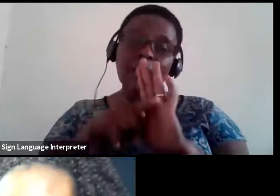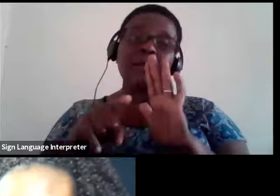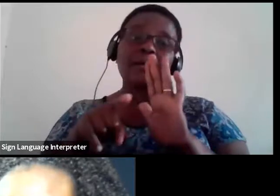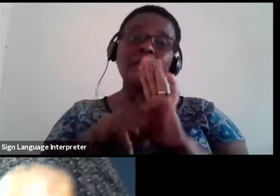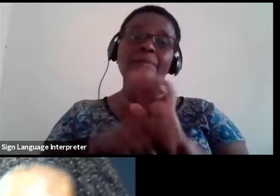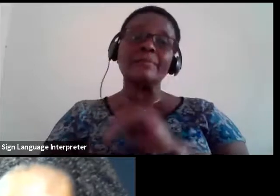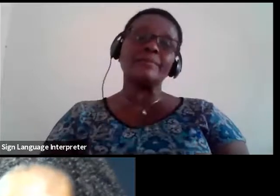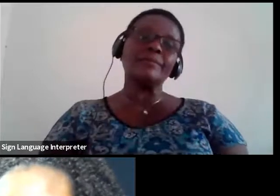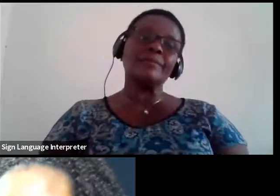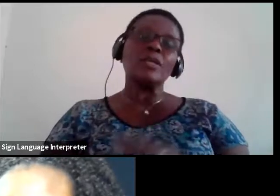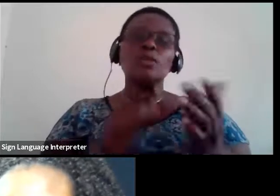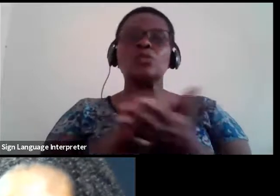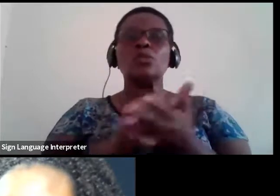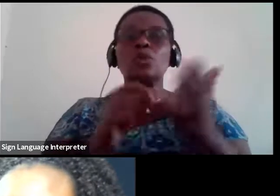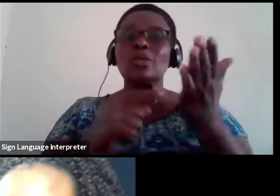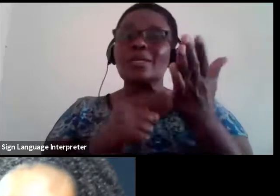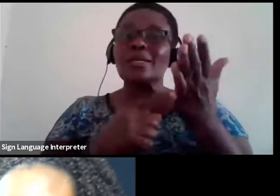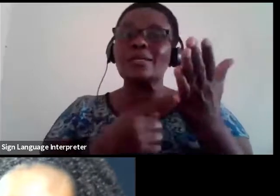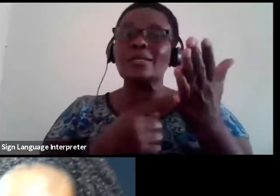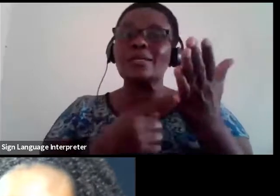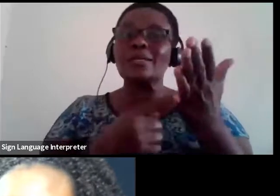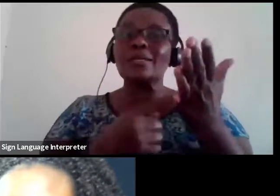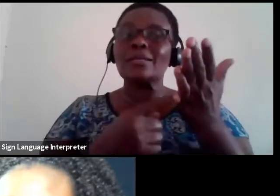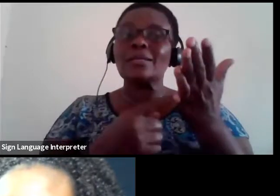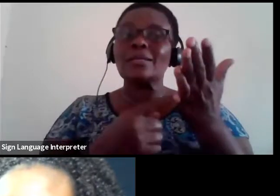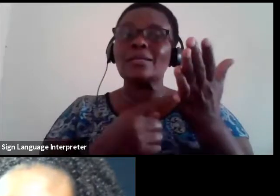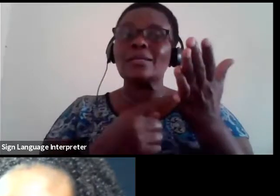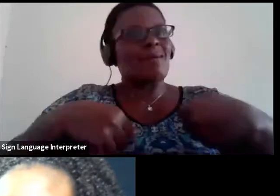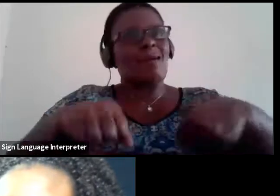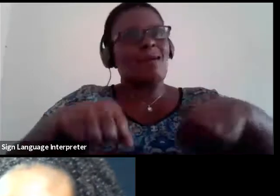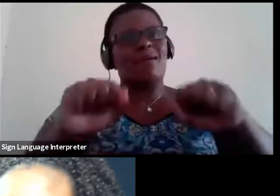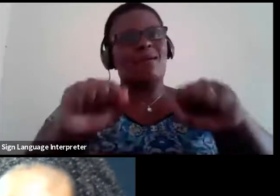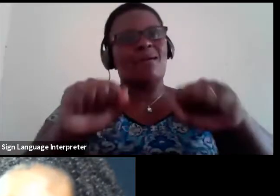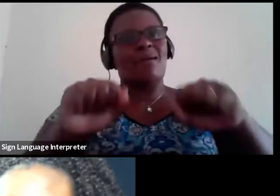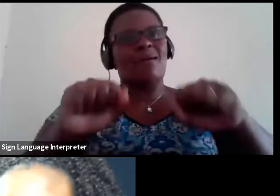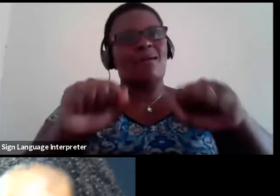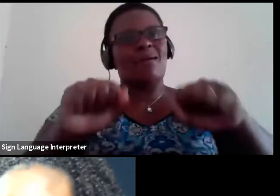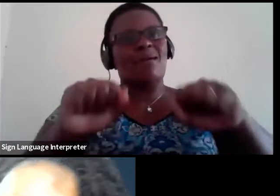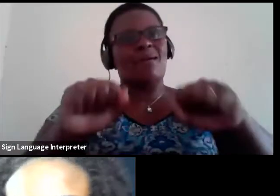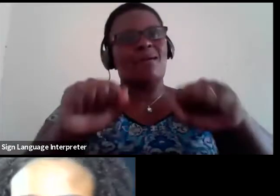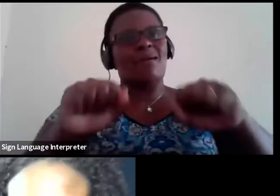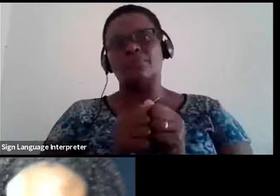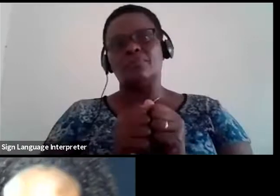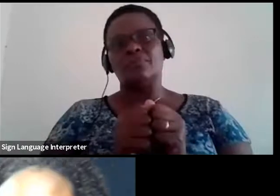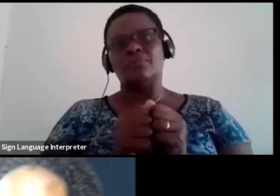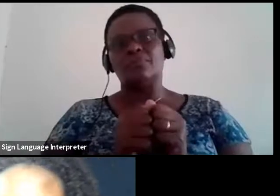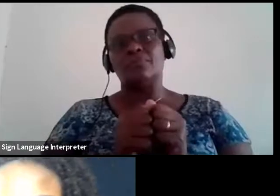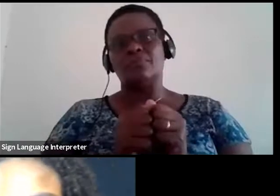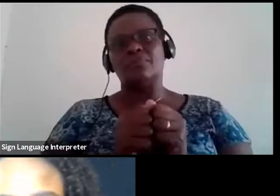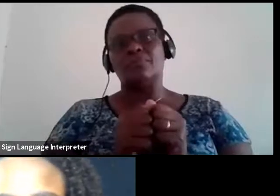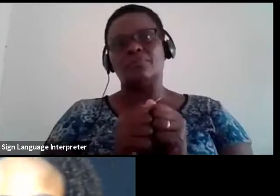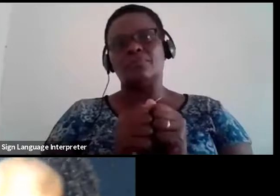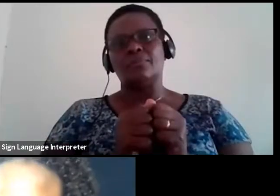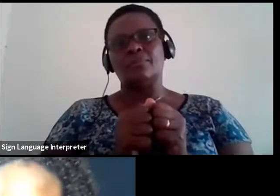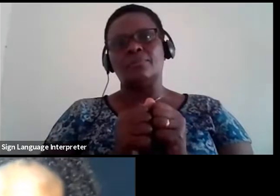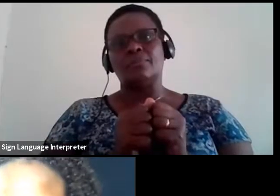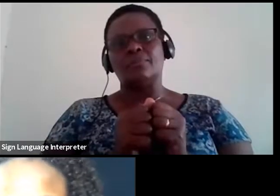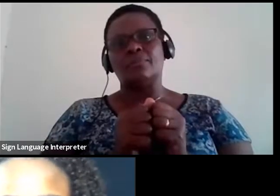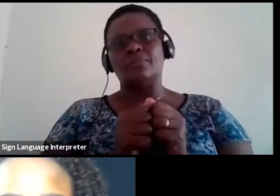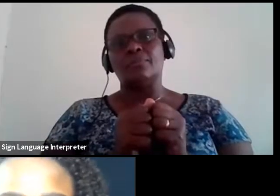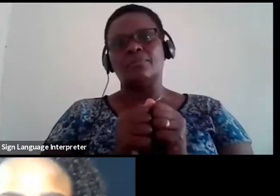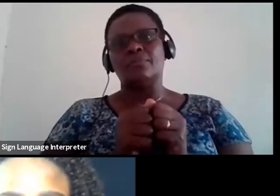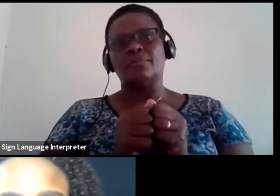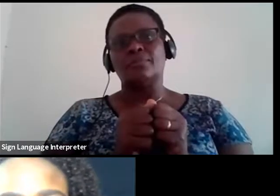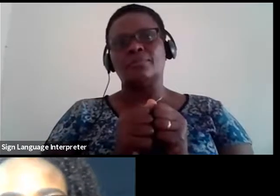need to be proactive. Mark Zuckerberg doesn't have to first be taken to court or